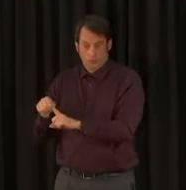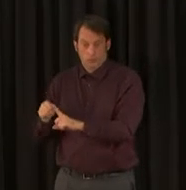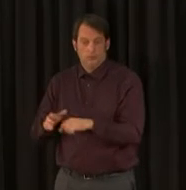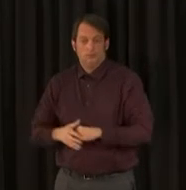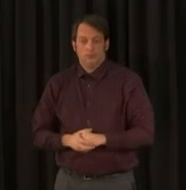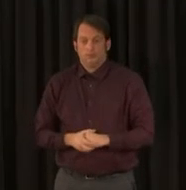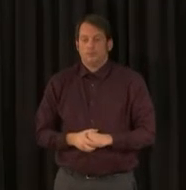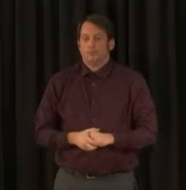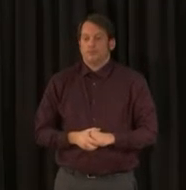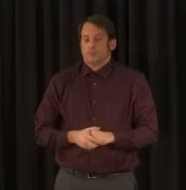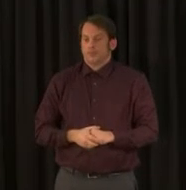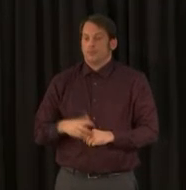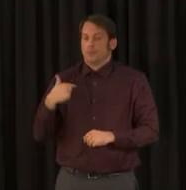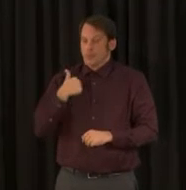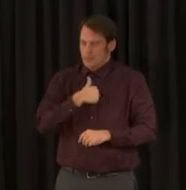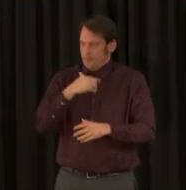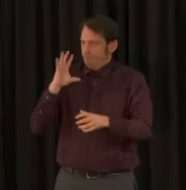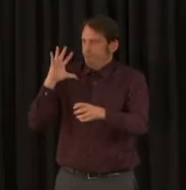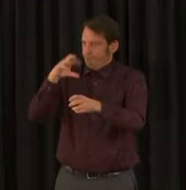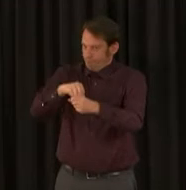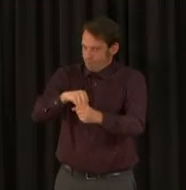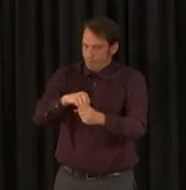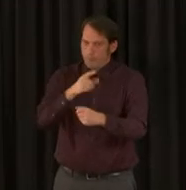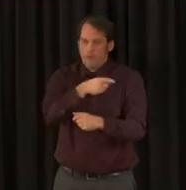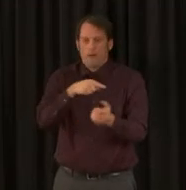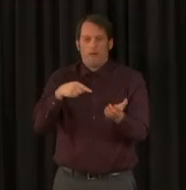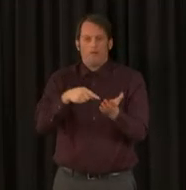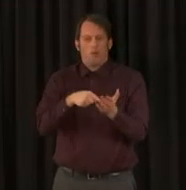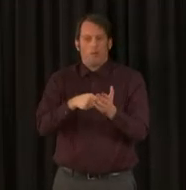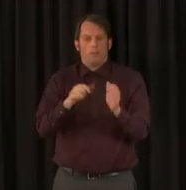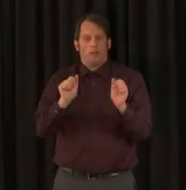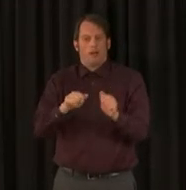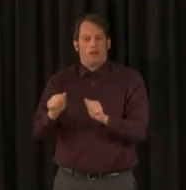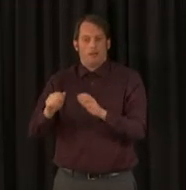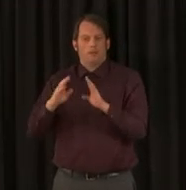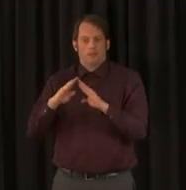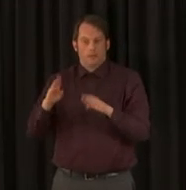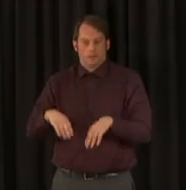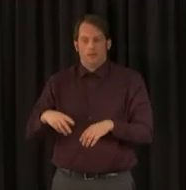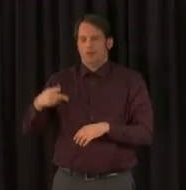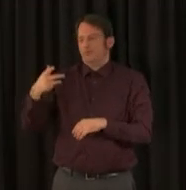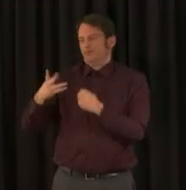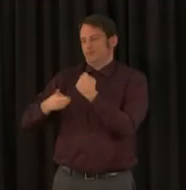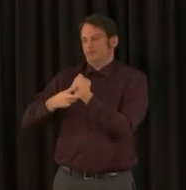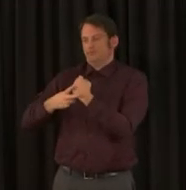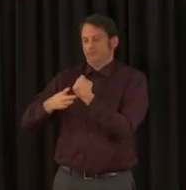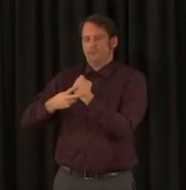we are involved in affordable housing preservation, primarily the Tenant Opportunity